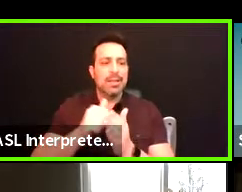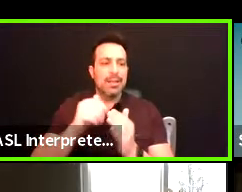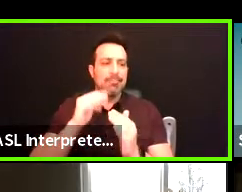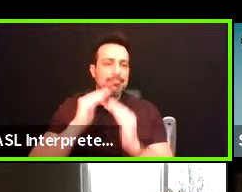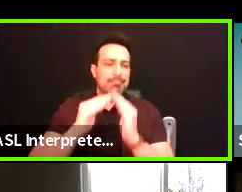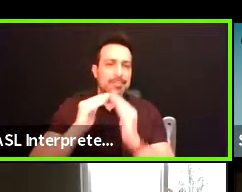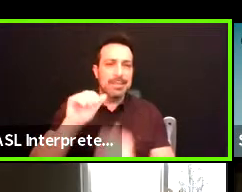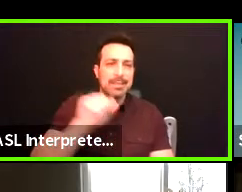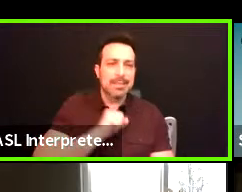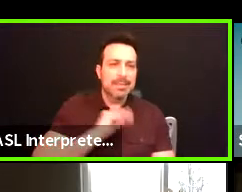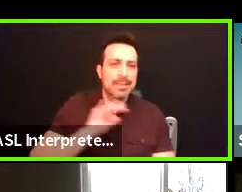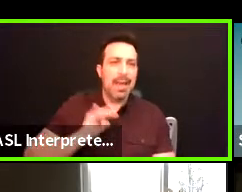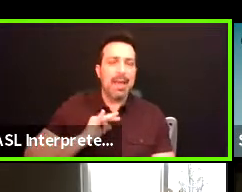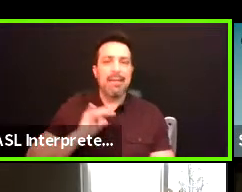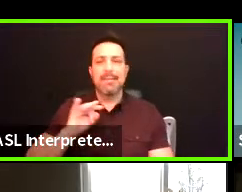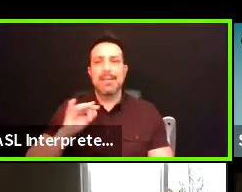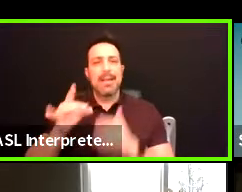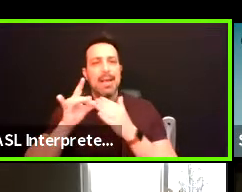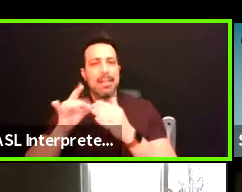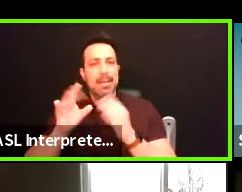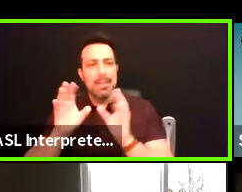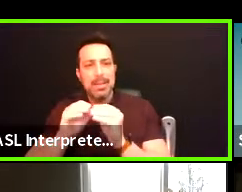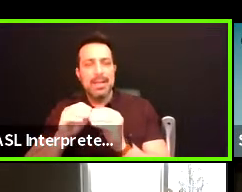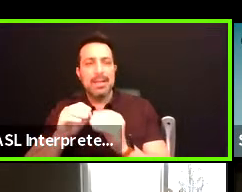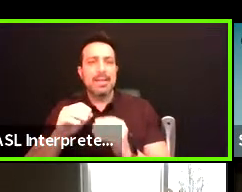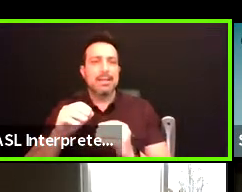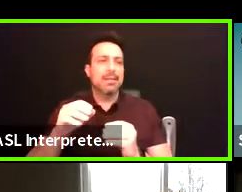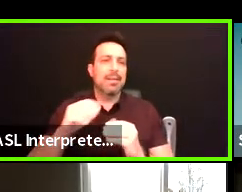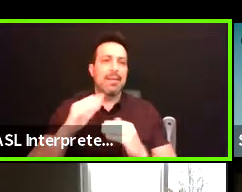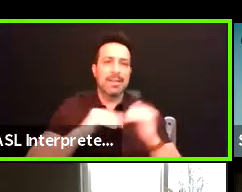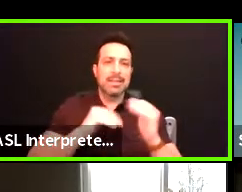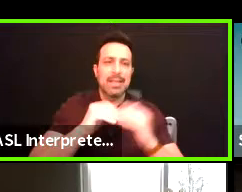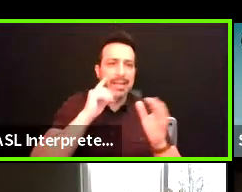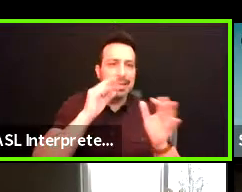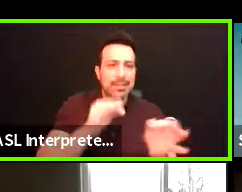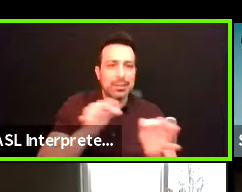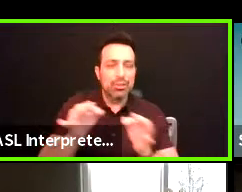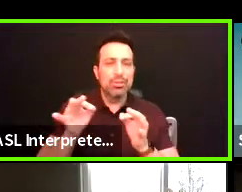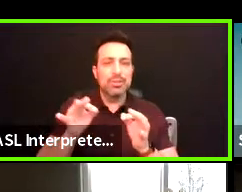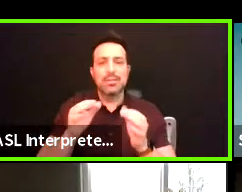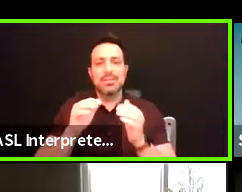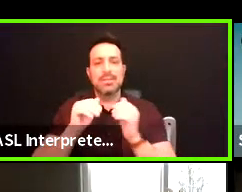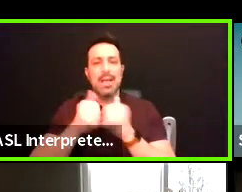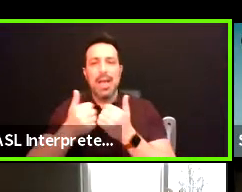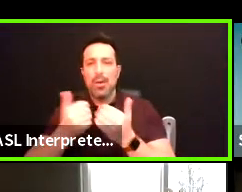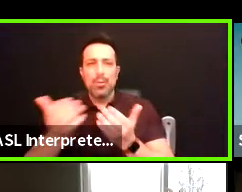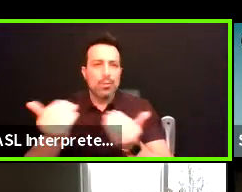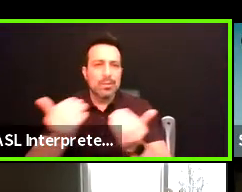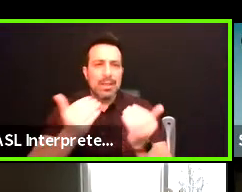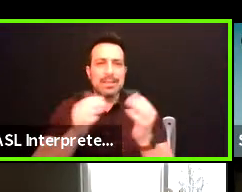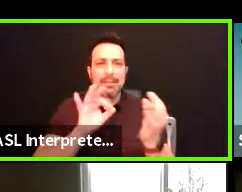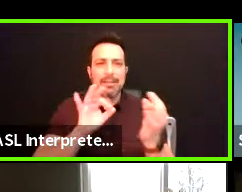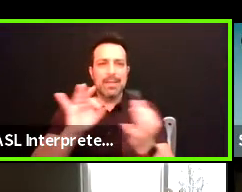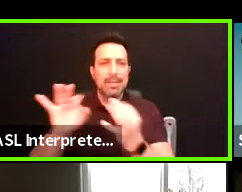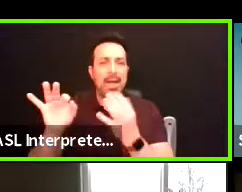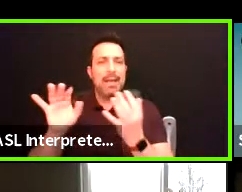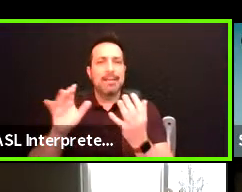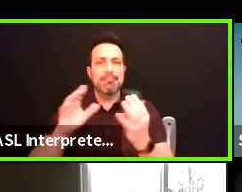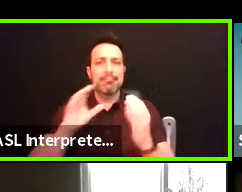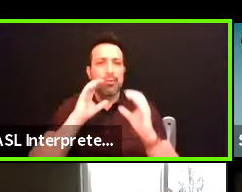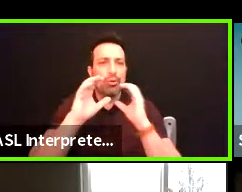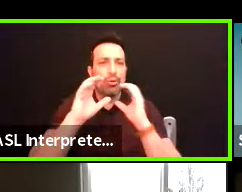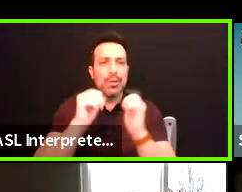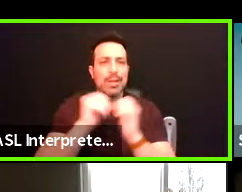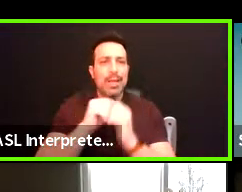staff. They help lead the meetings and facilitate decision-making and, you know, help solicit feedback and really communicate